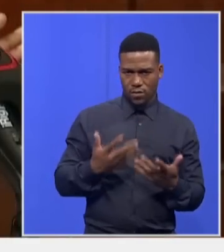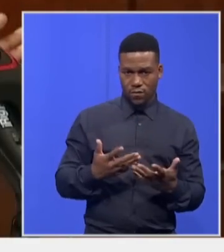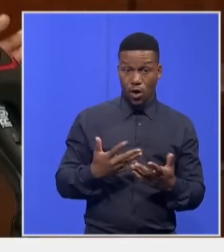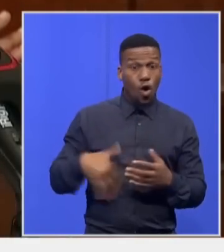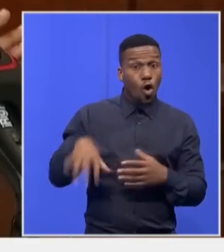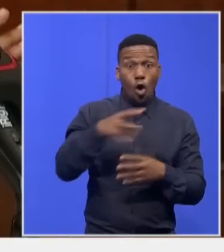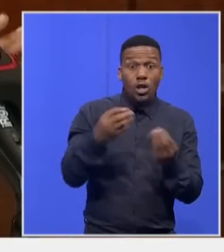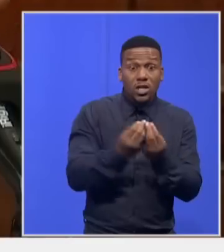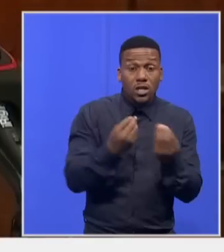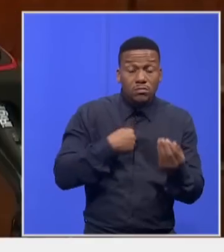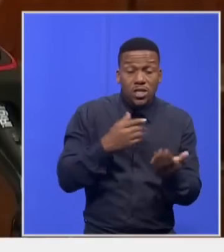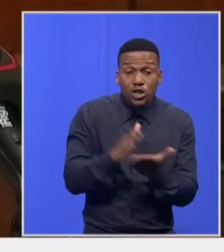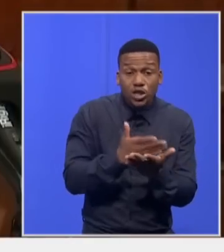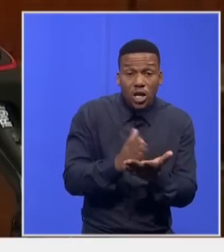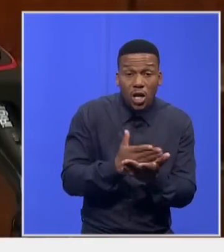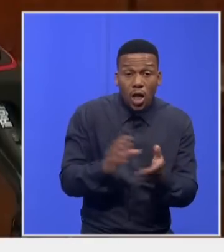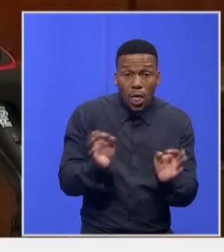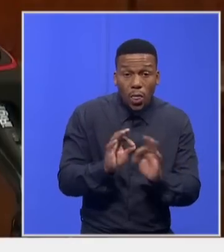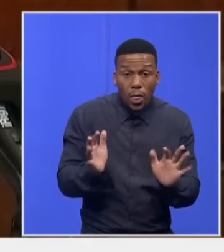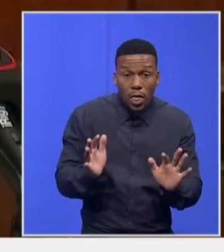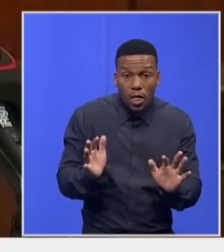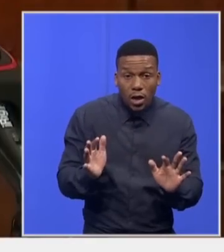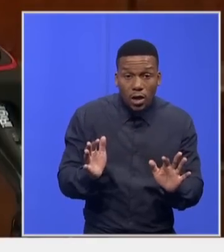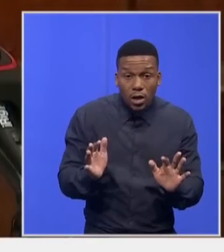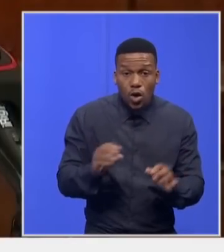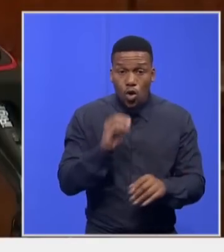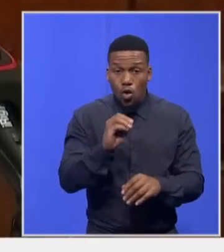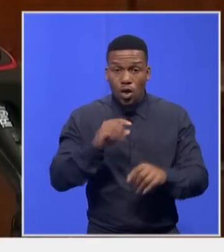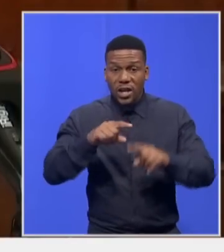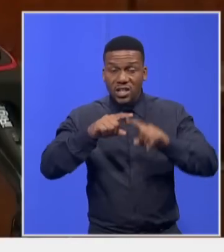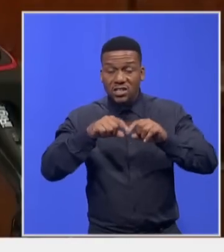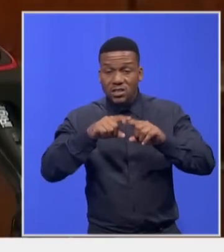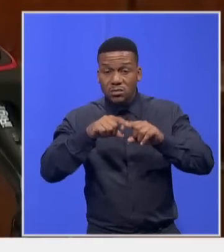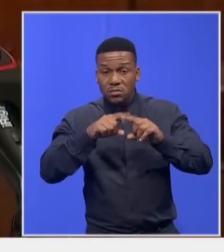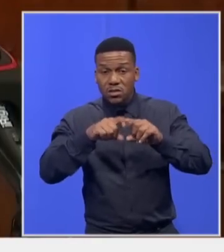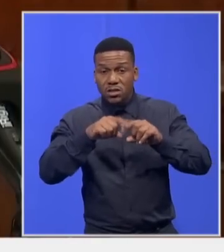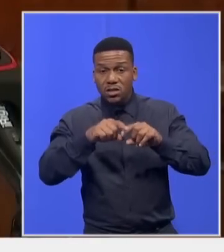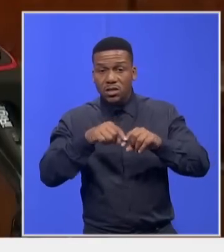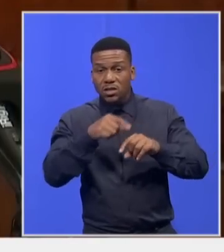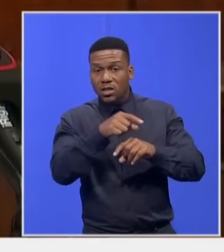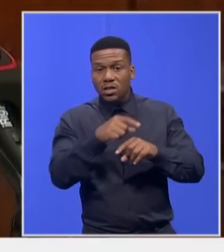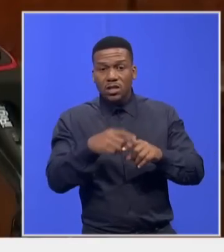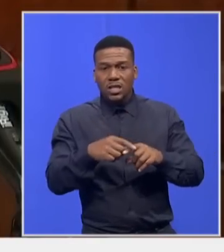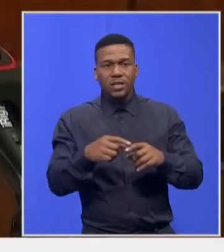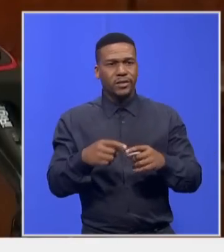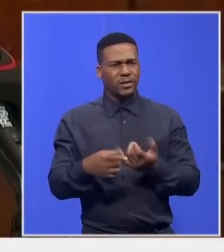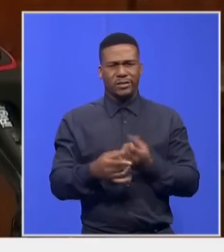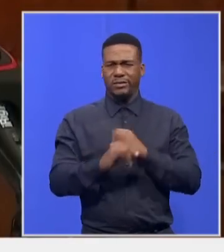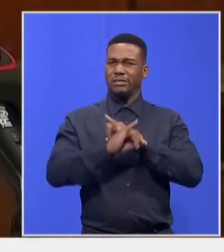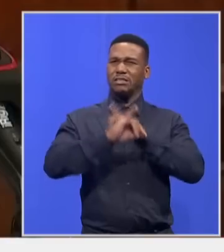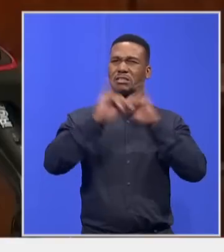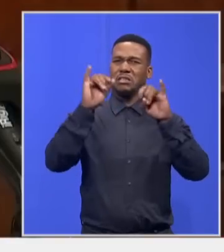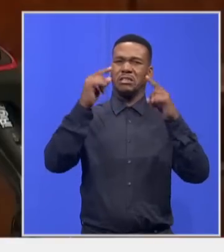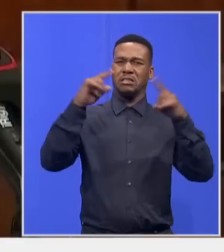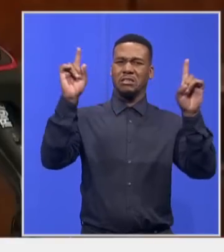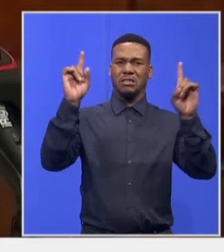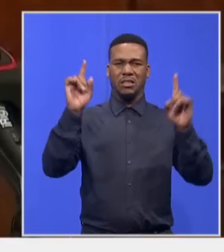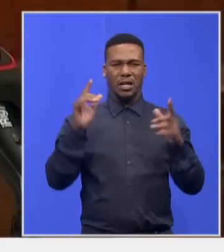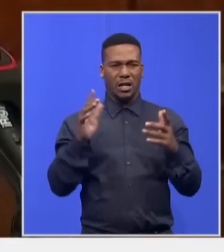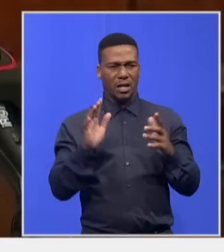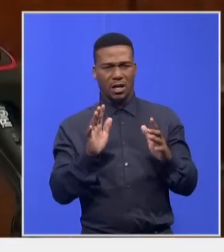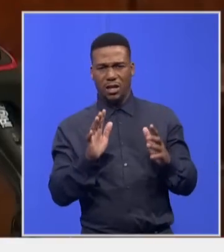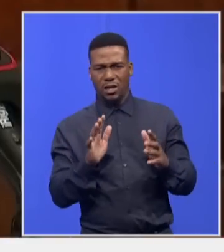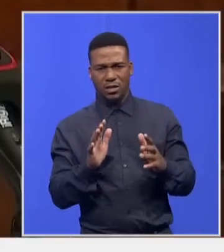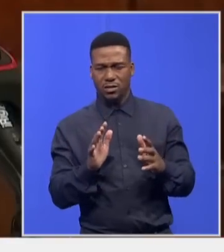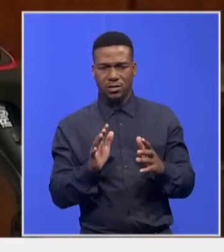you, there is nothing that is reliant on the declaration of state of disaster. That you go to direct